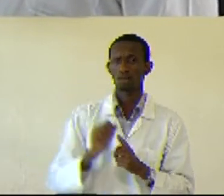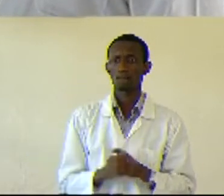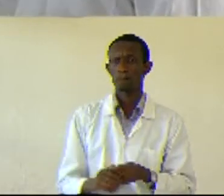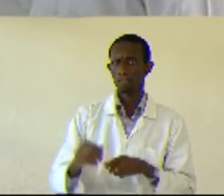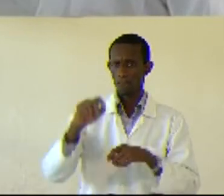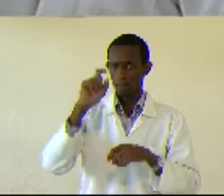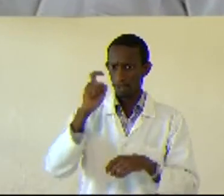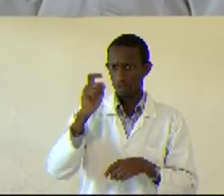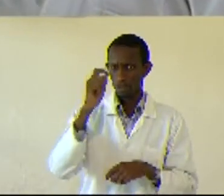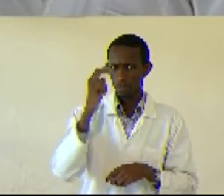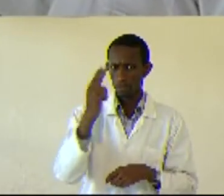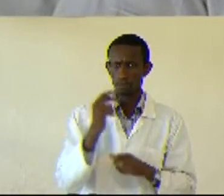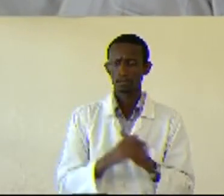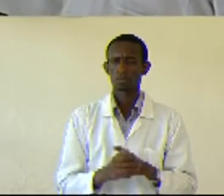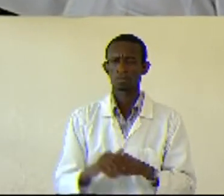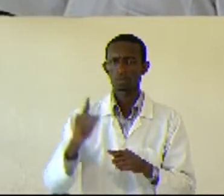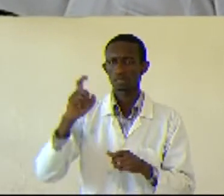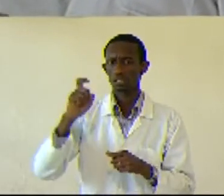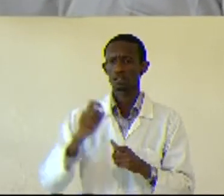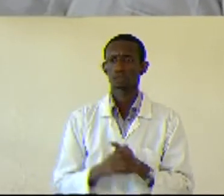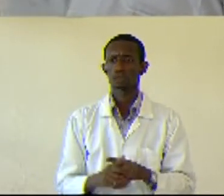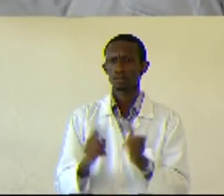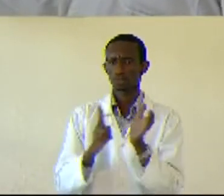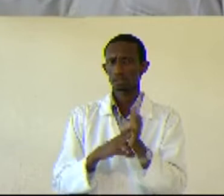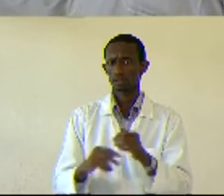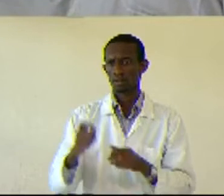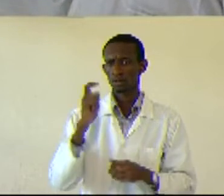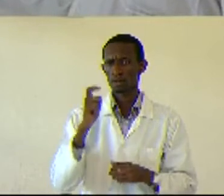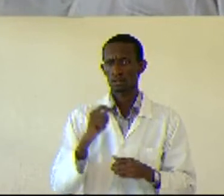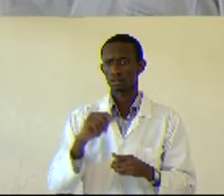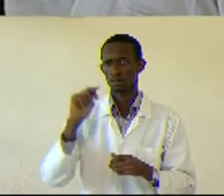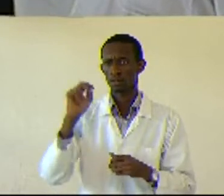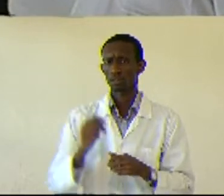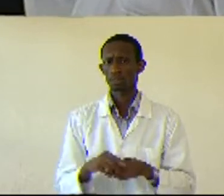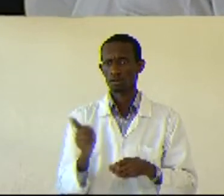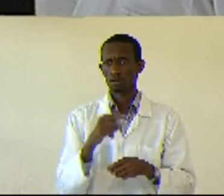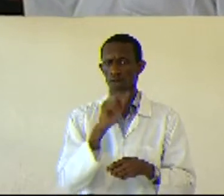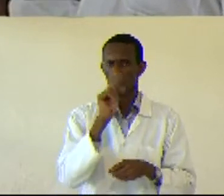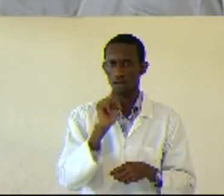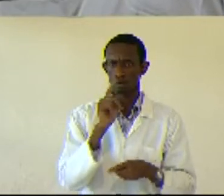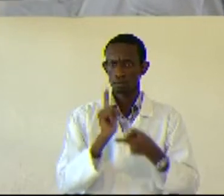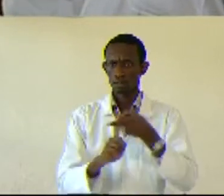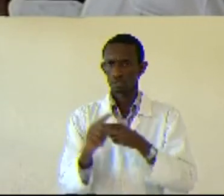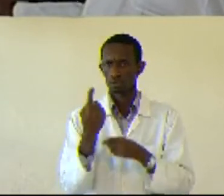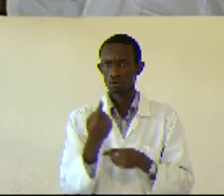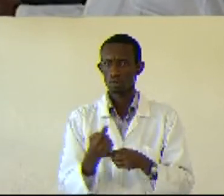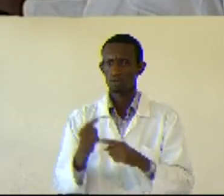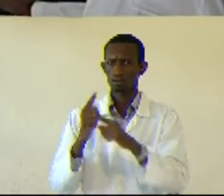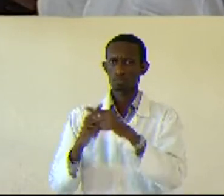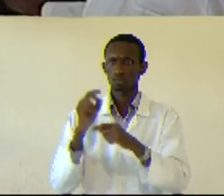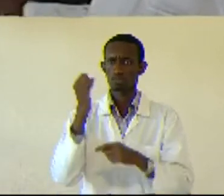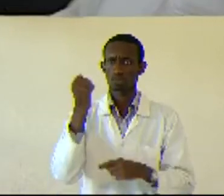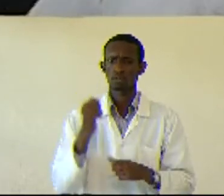dx, which is equal to x power n plus 1 divided by n plus 1, then plus c. Of course, n is different